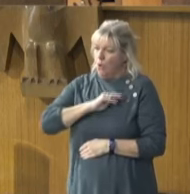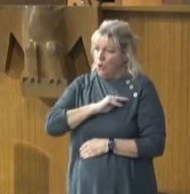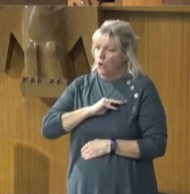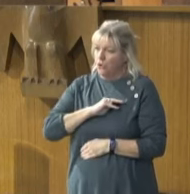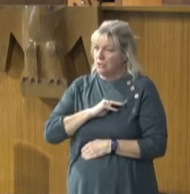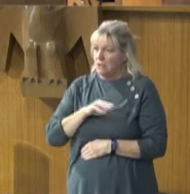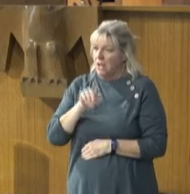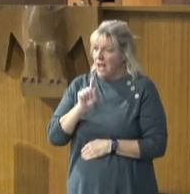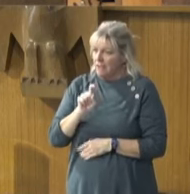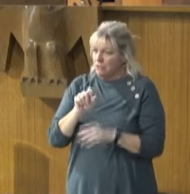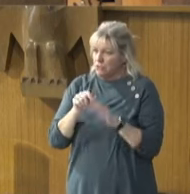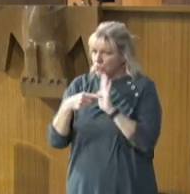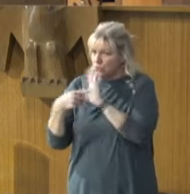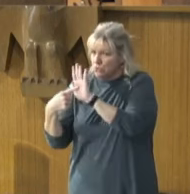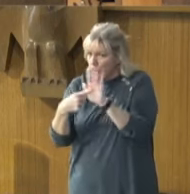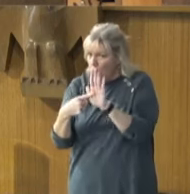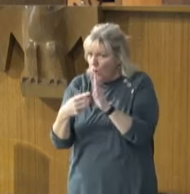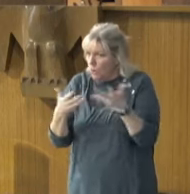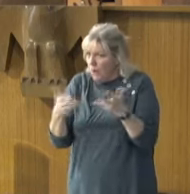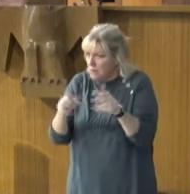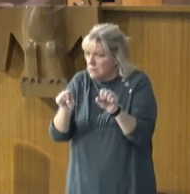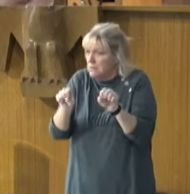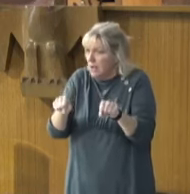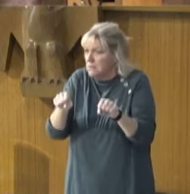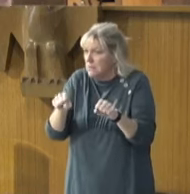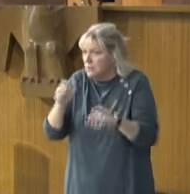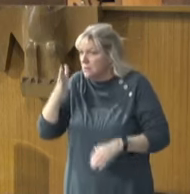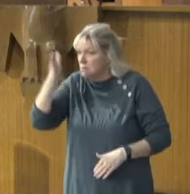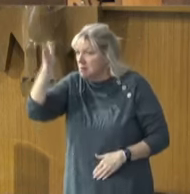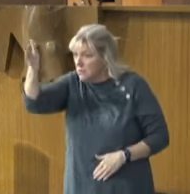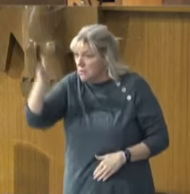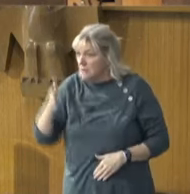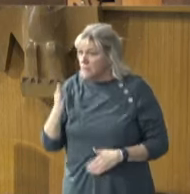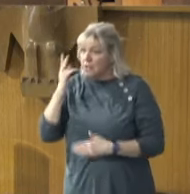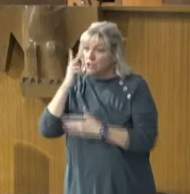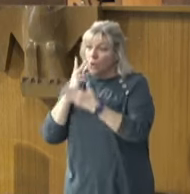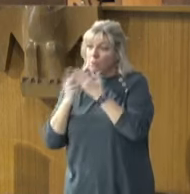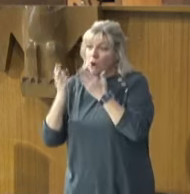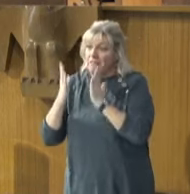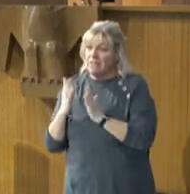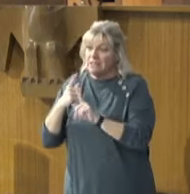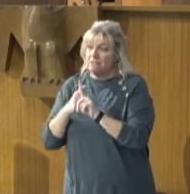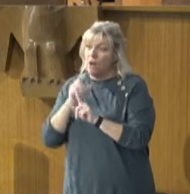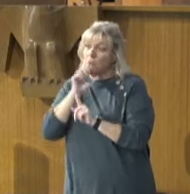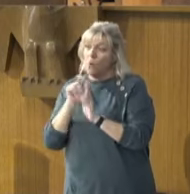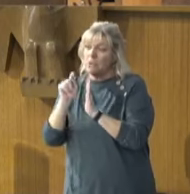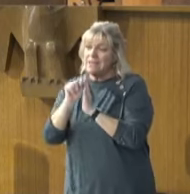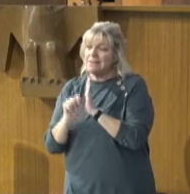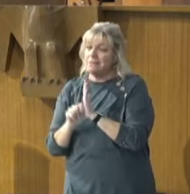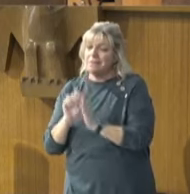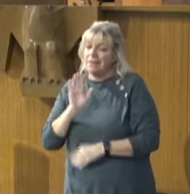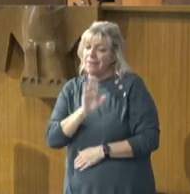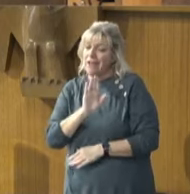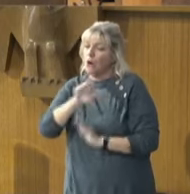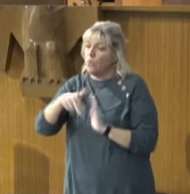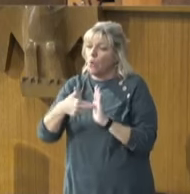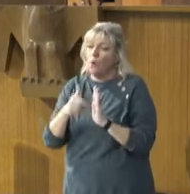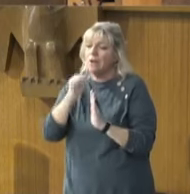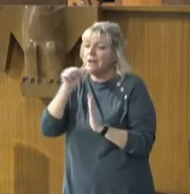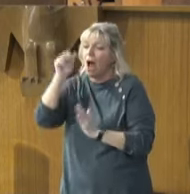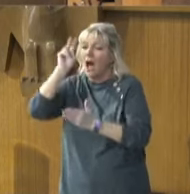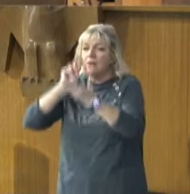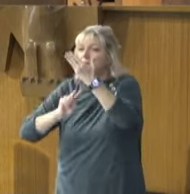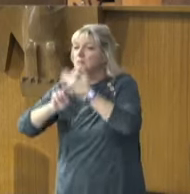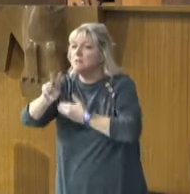As I've mentioned in past sermons, the role of the prophets in the Old Testament scriptures was not to predict the future, it was to